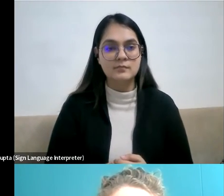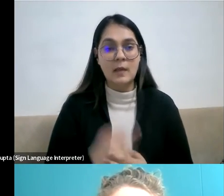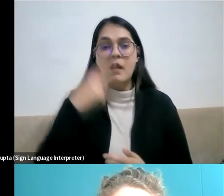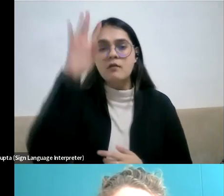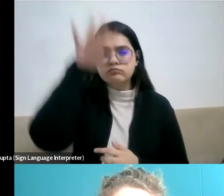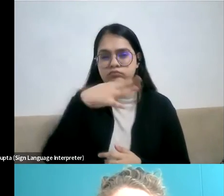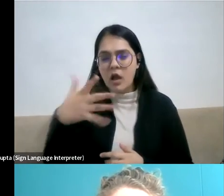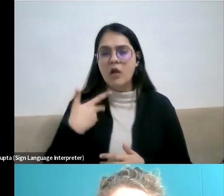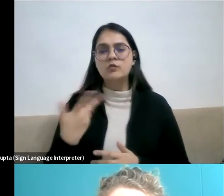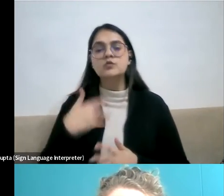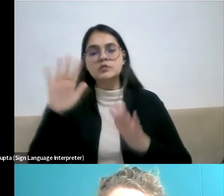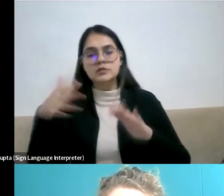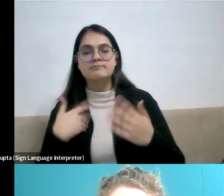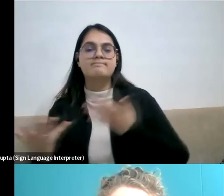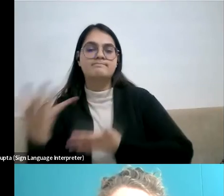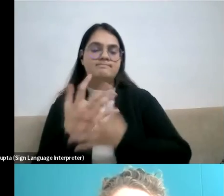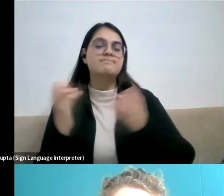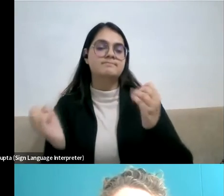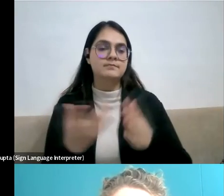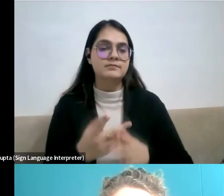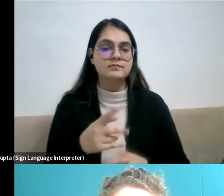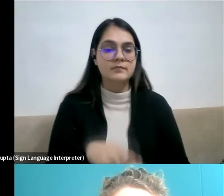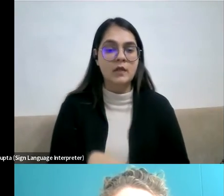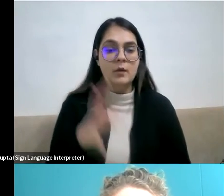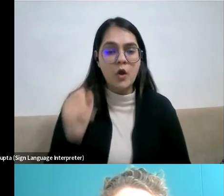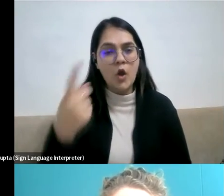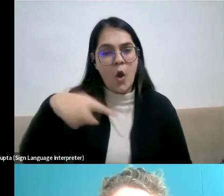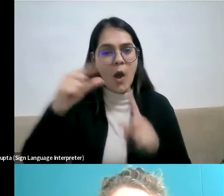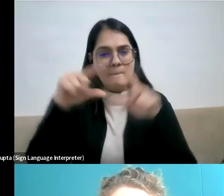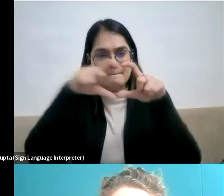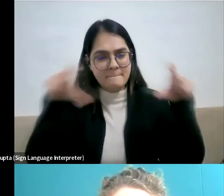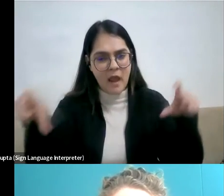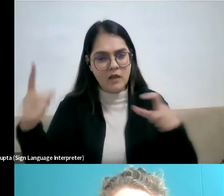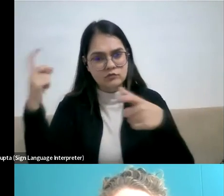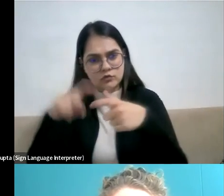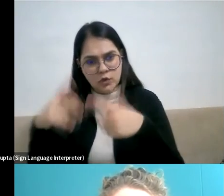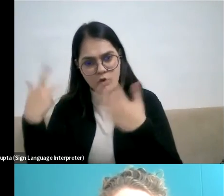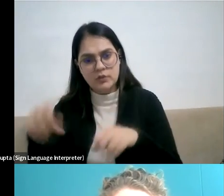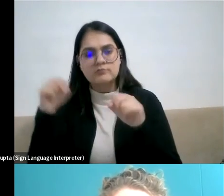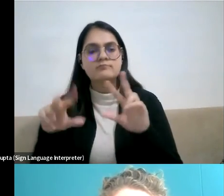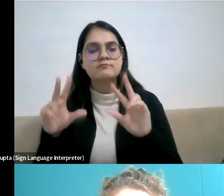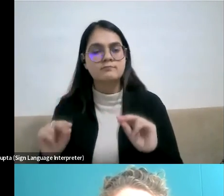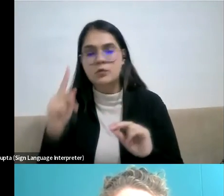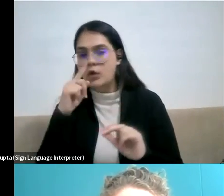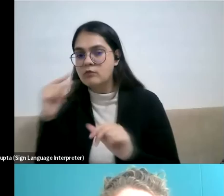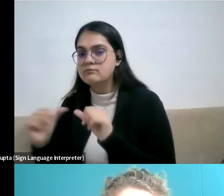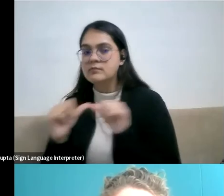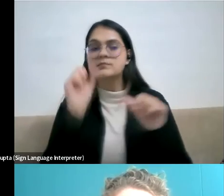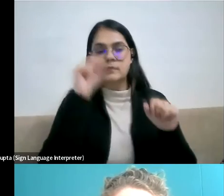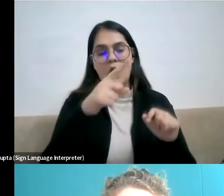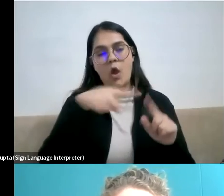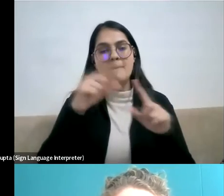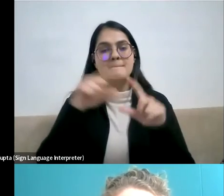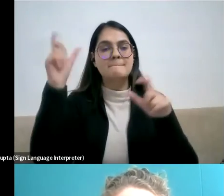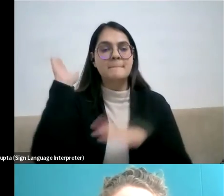And then we can take things from there. Maitri, can you confirm if all panelists have joined? Yeah, all panelists have joined, Rahul.